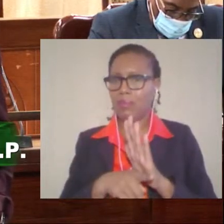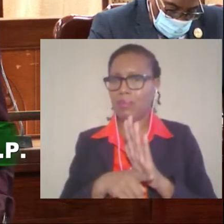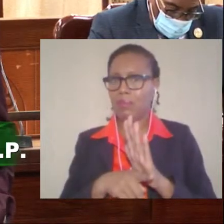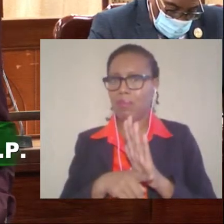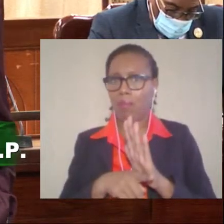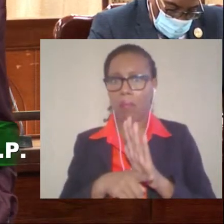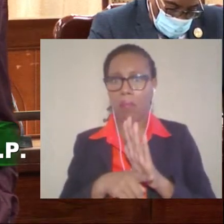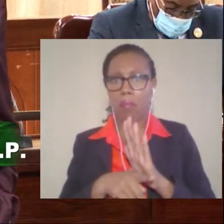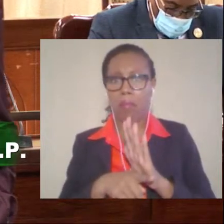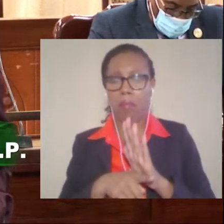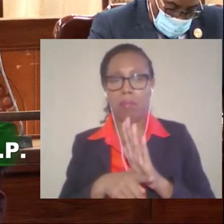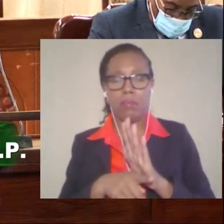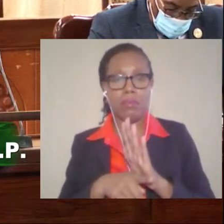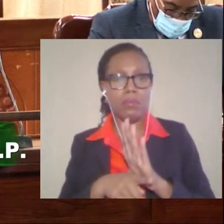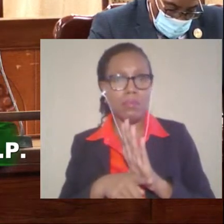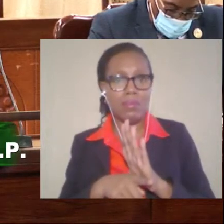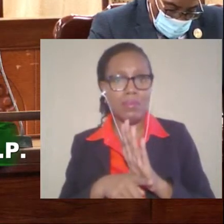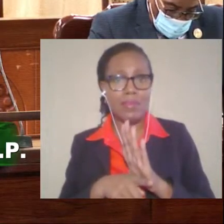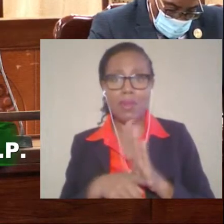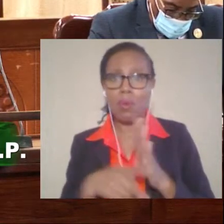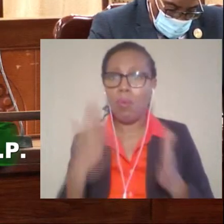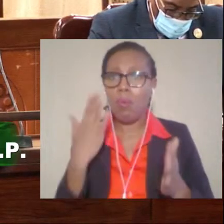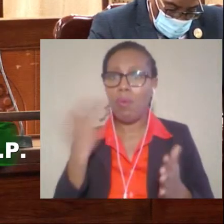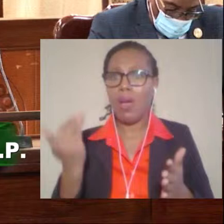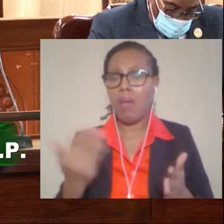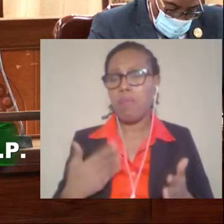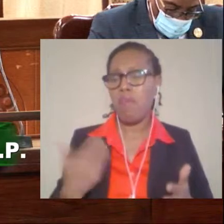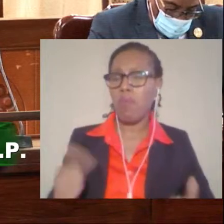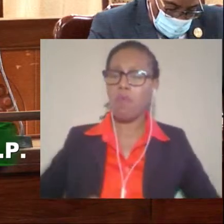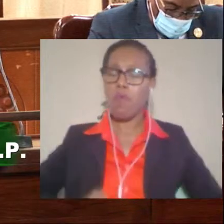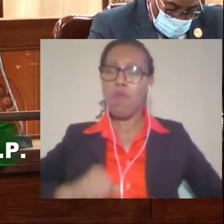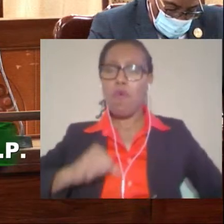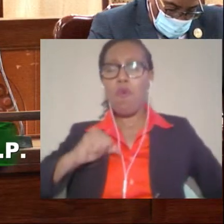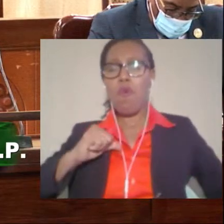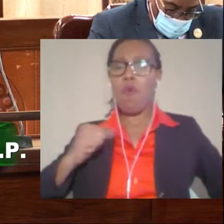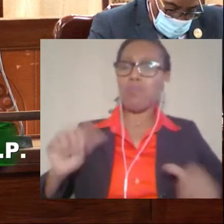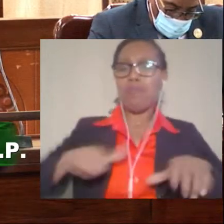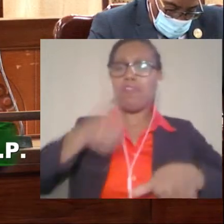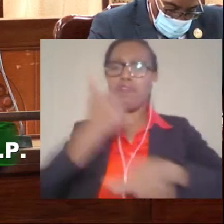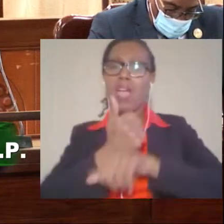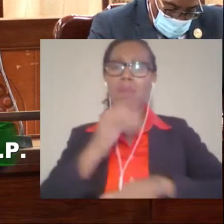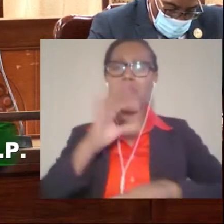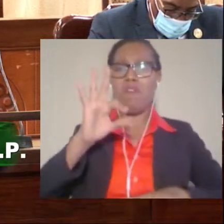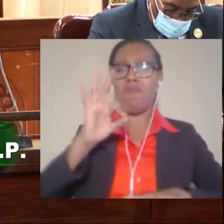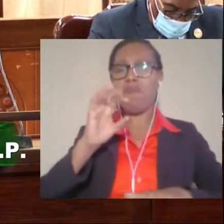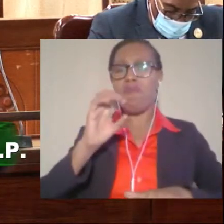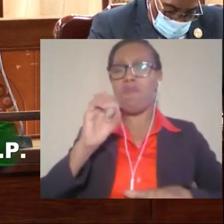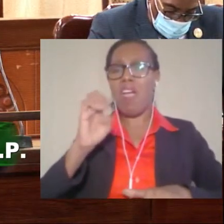because we've boasted about this feed program, this FEED,